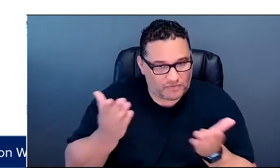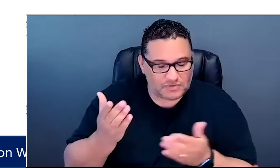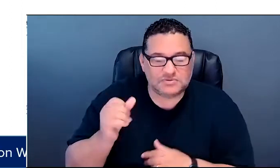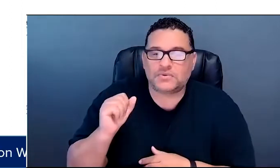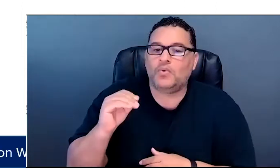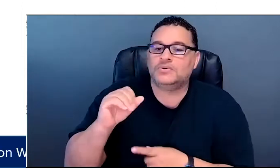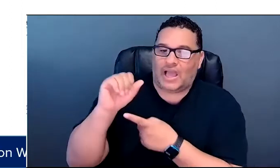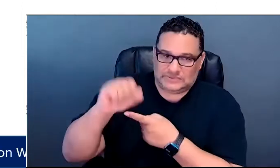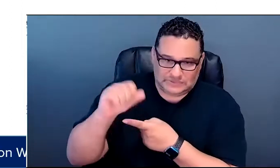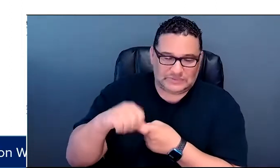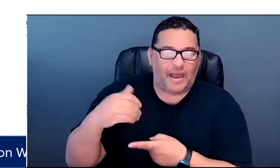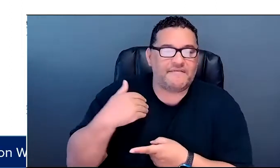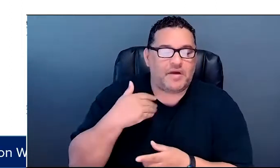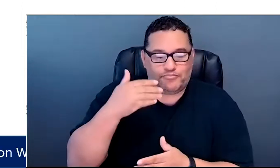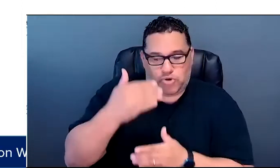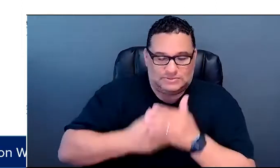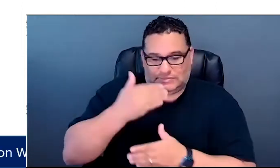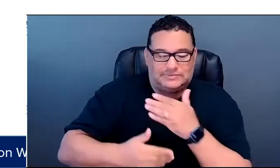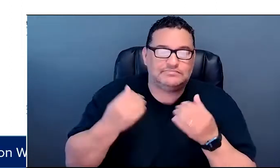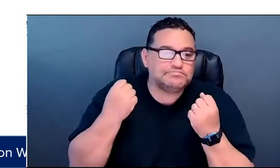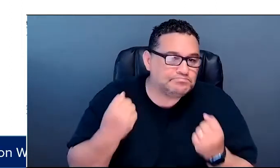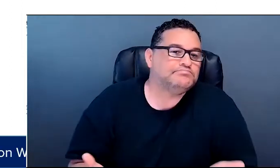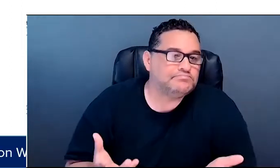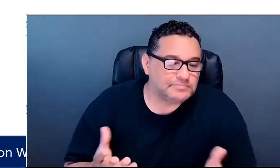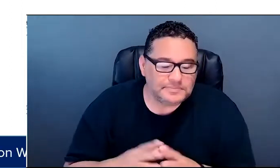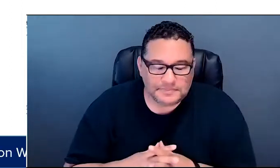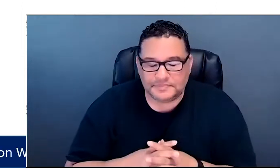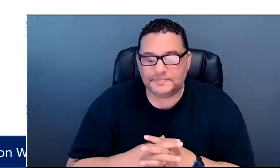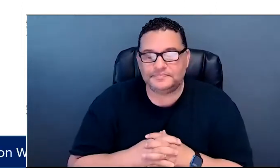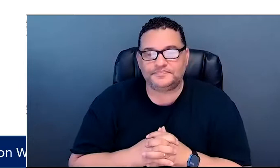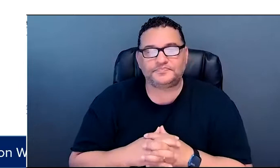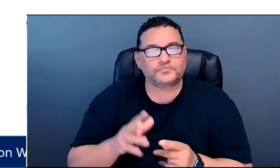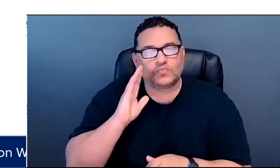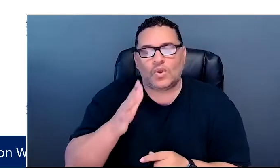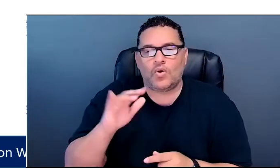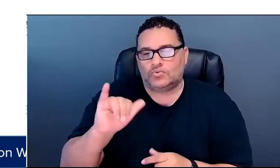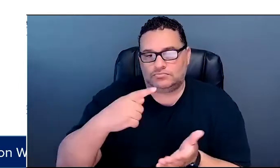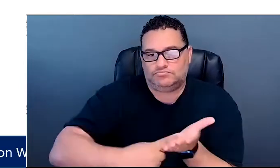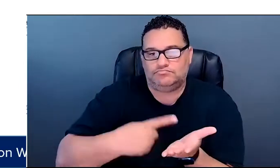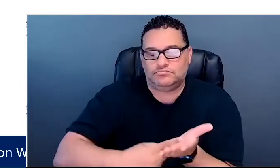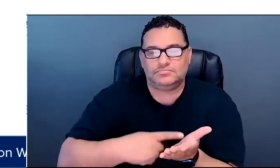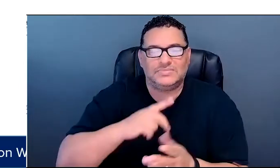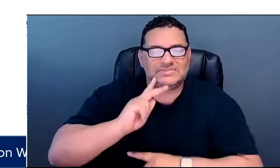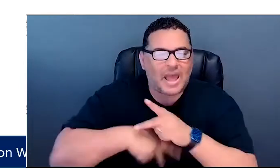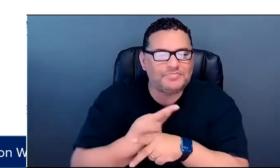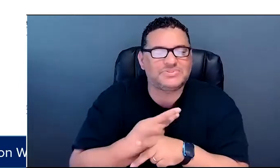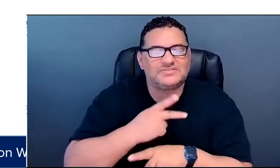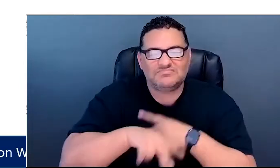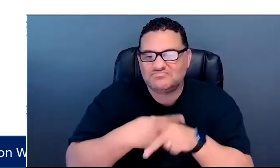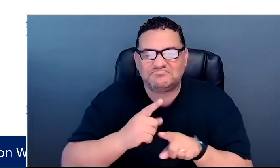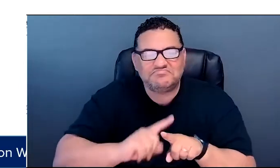are processes aplenty. We'll also talk about the types of services that